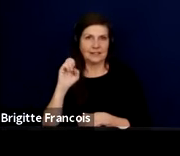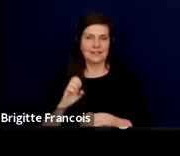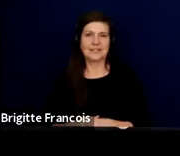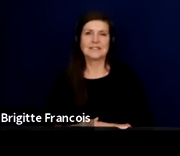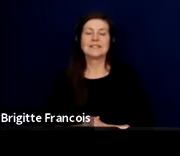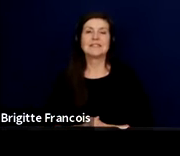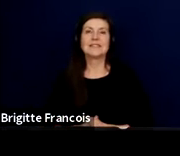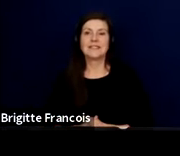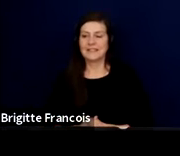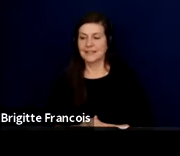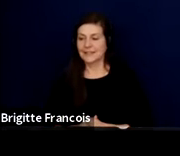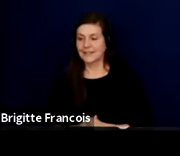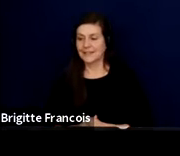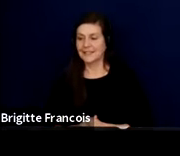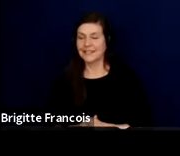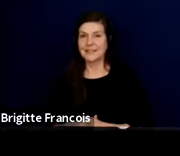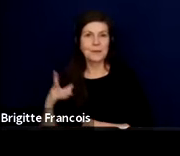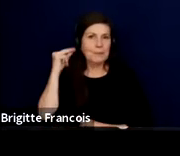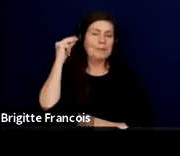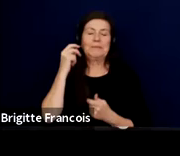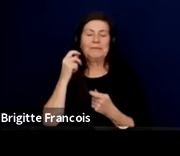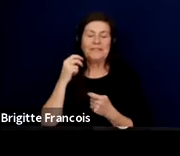quickly here when people raise their hands.